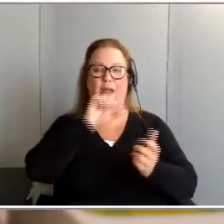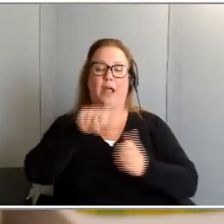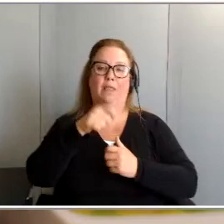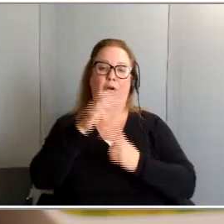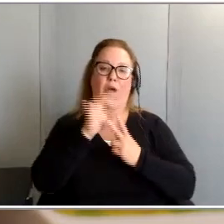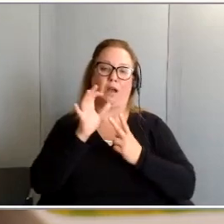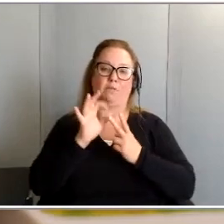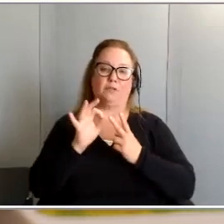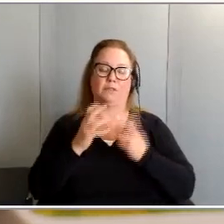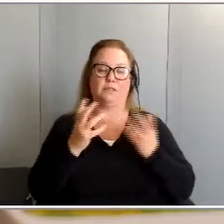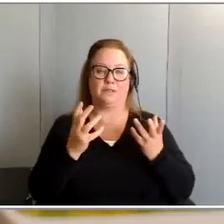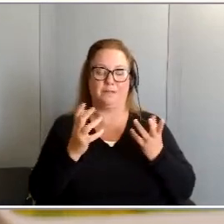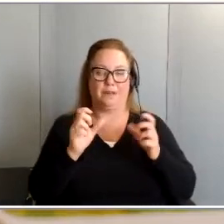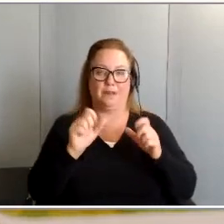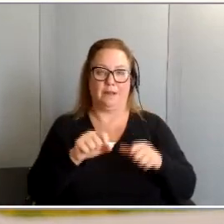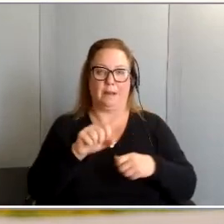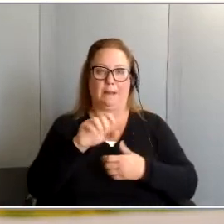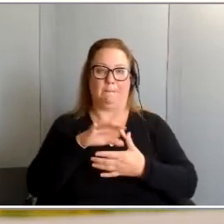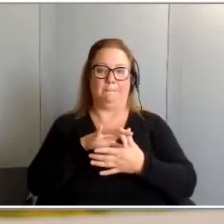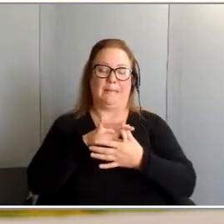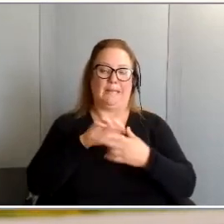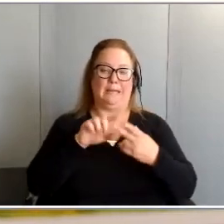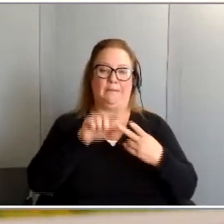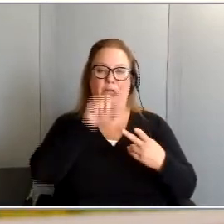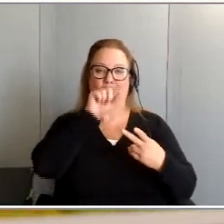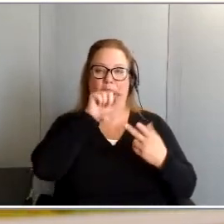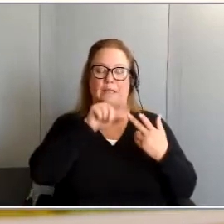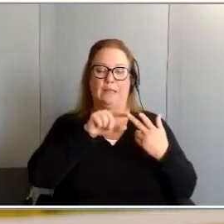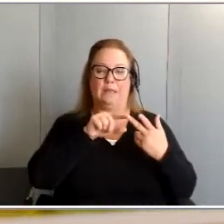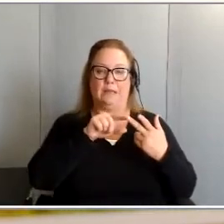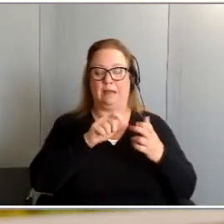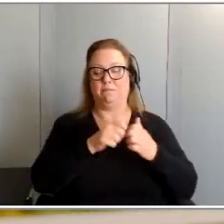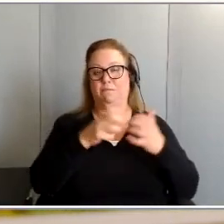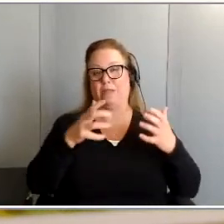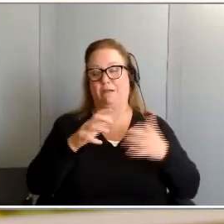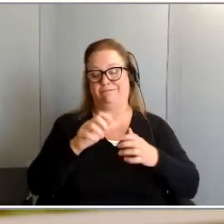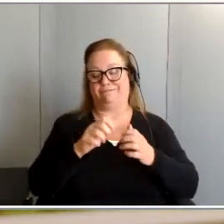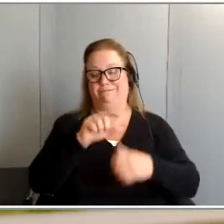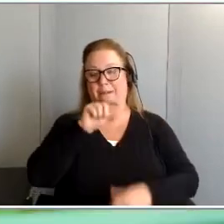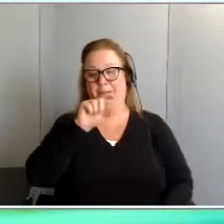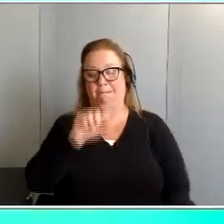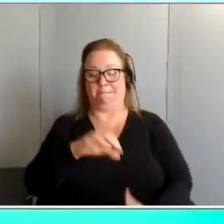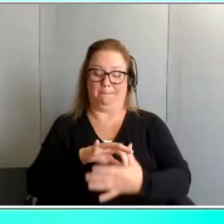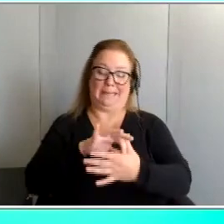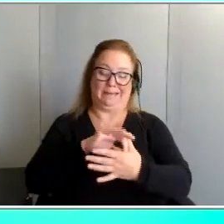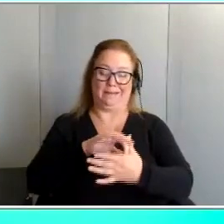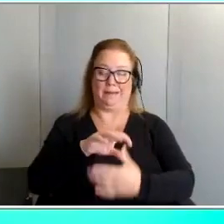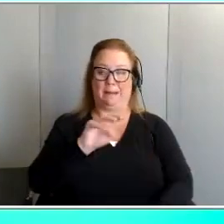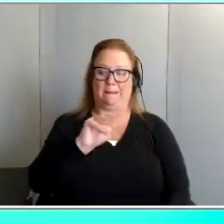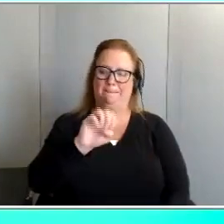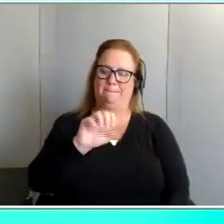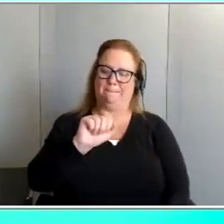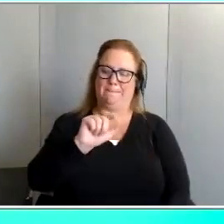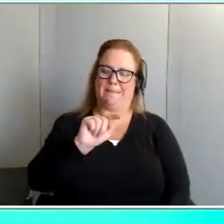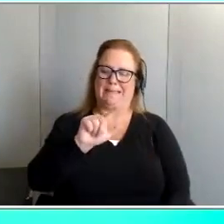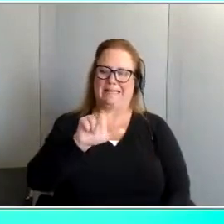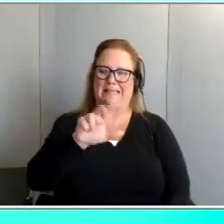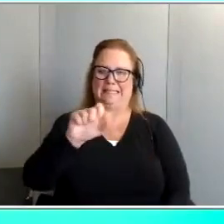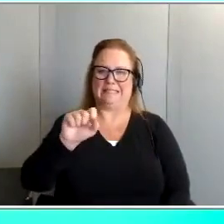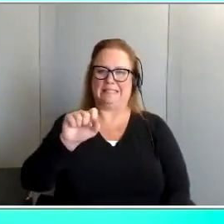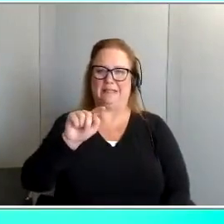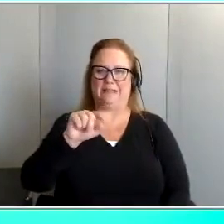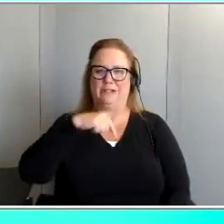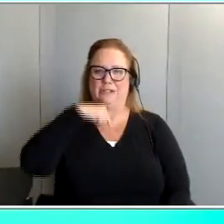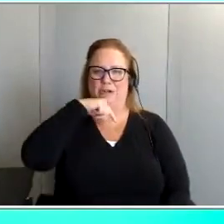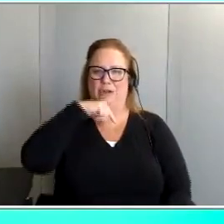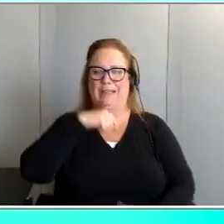Turkey Day: beef, chicken, even meatless alternatives. I mean, who doesn't love meatless turkey? Sounds delicious, right? No. Okay,